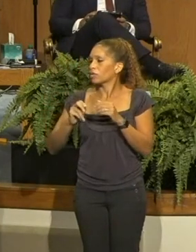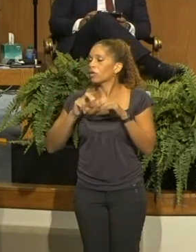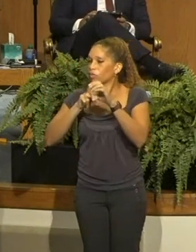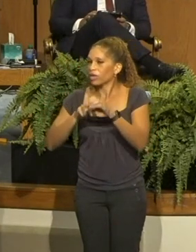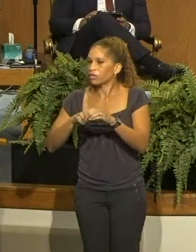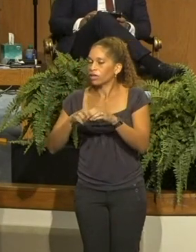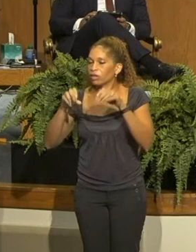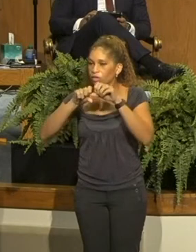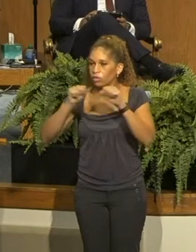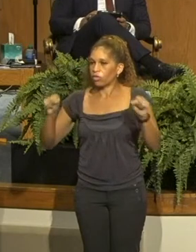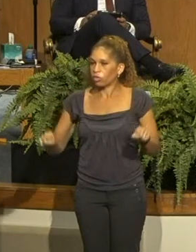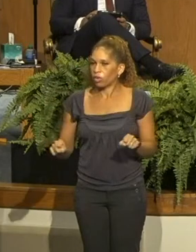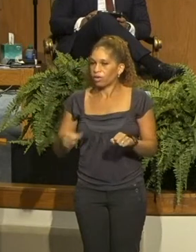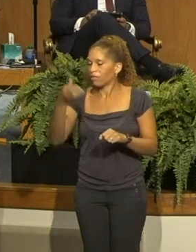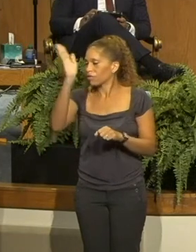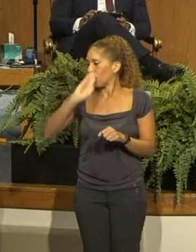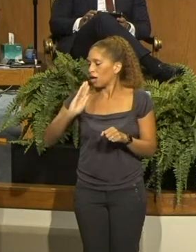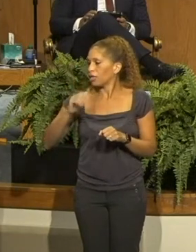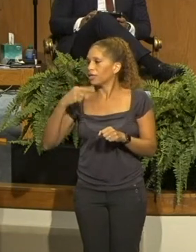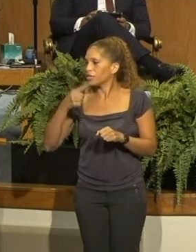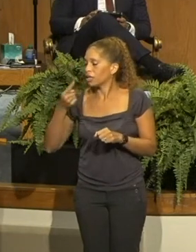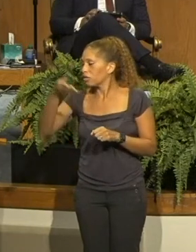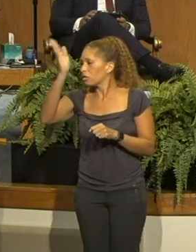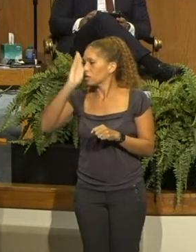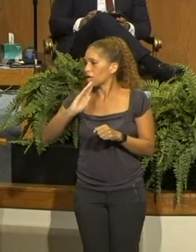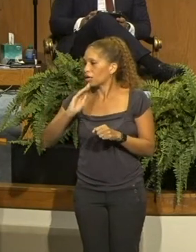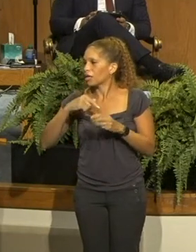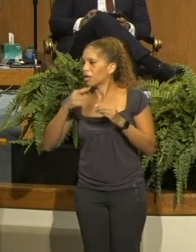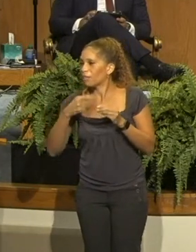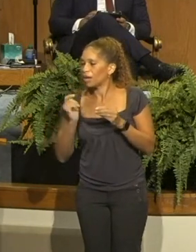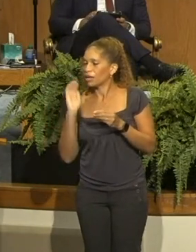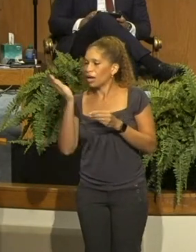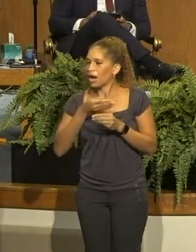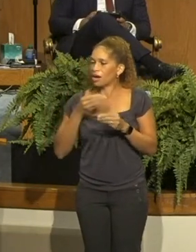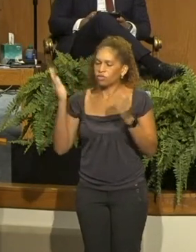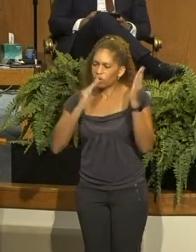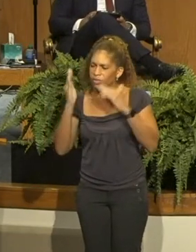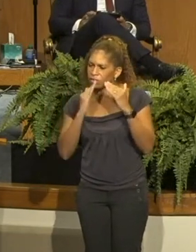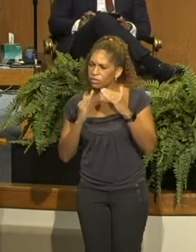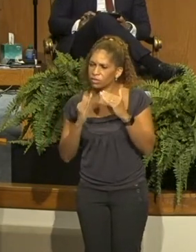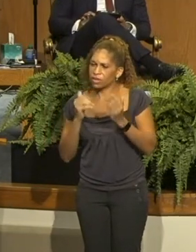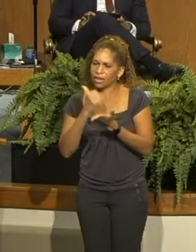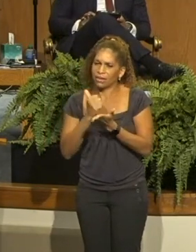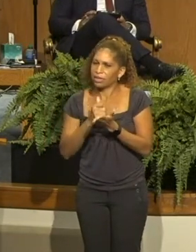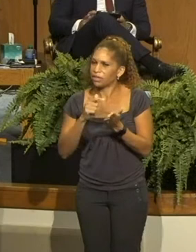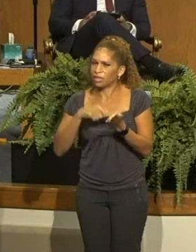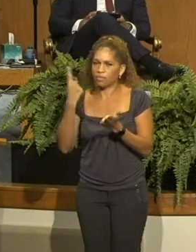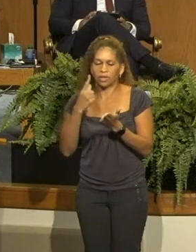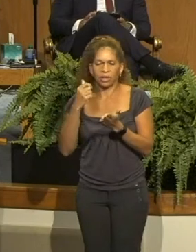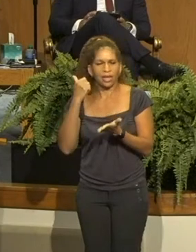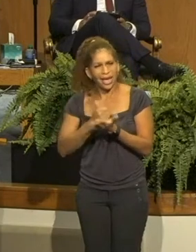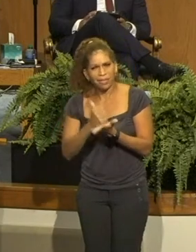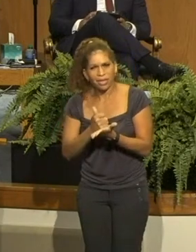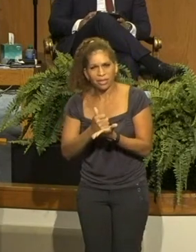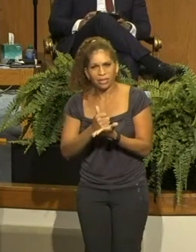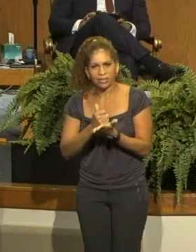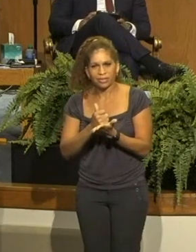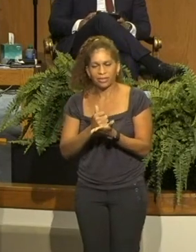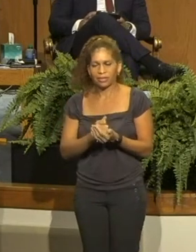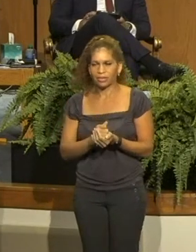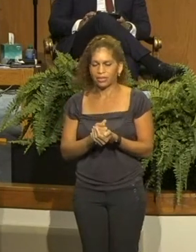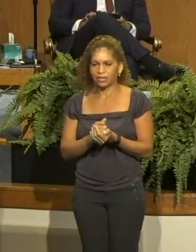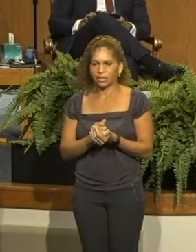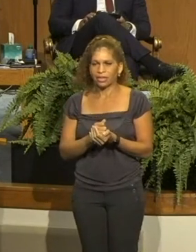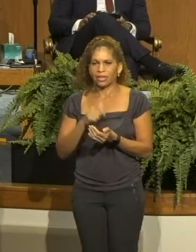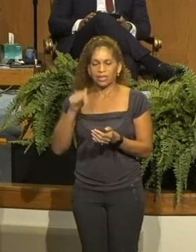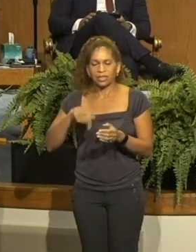God. Tell God about our troubles. Amen, somebody. Amen, somebody.